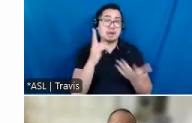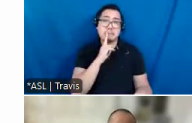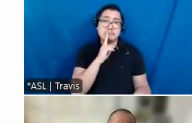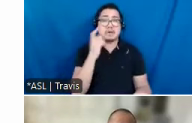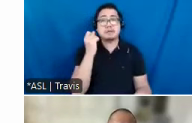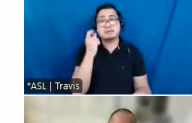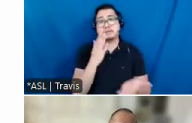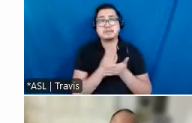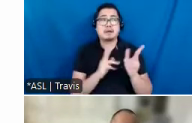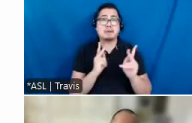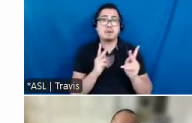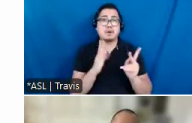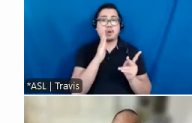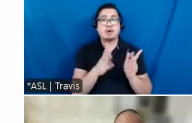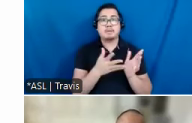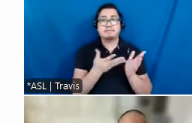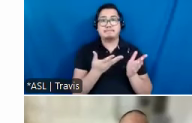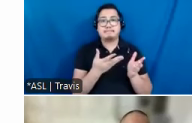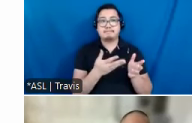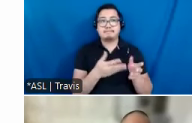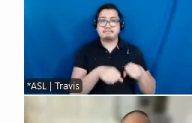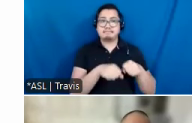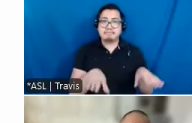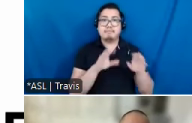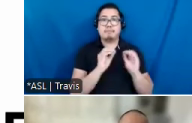more virus than other people.